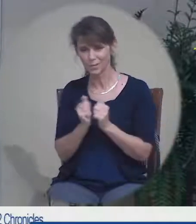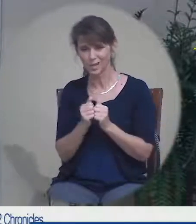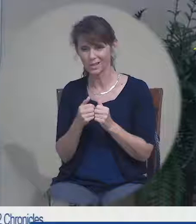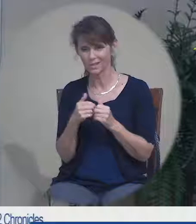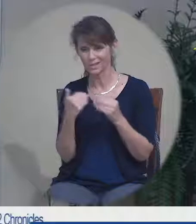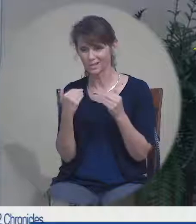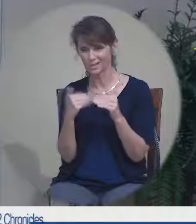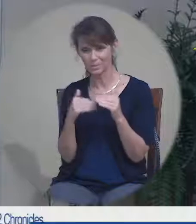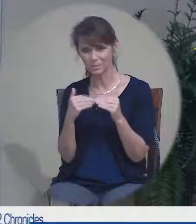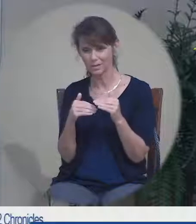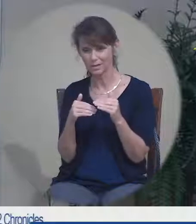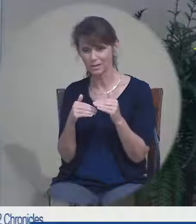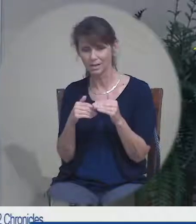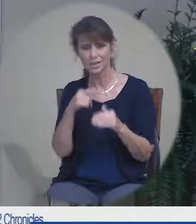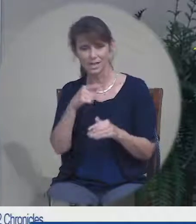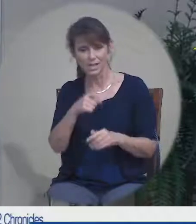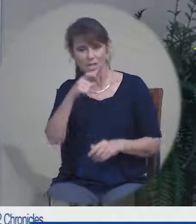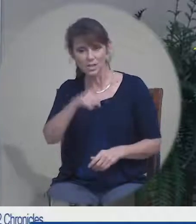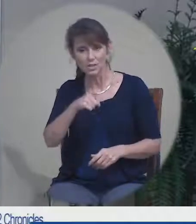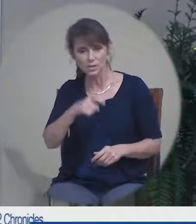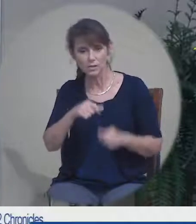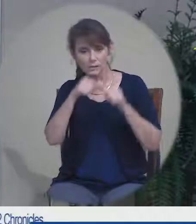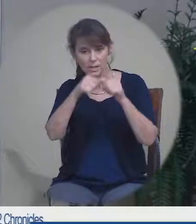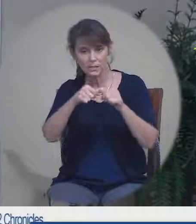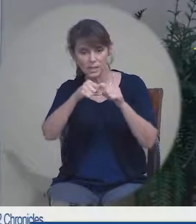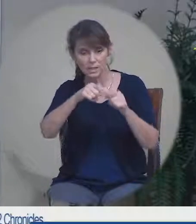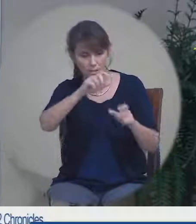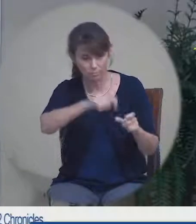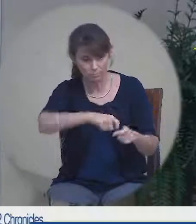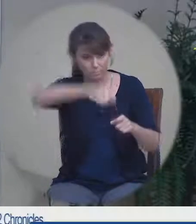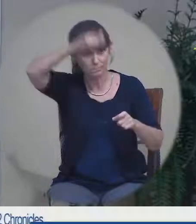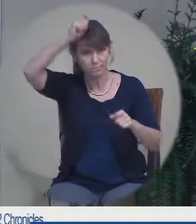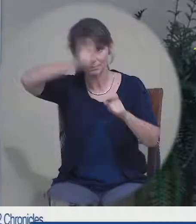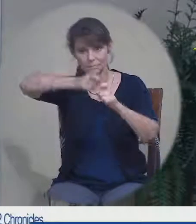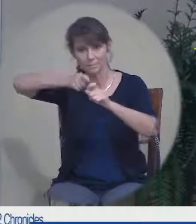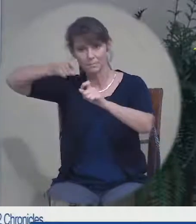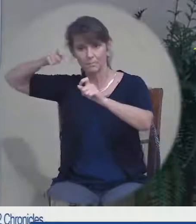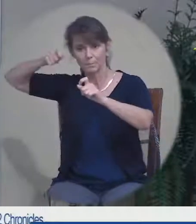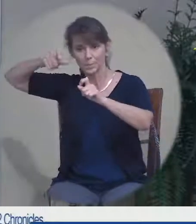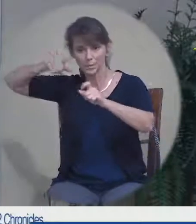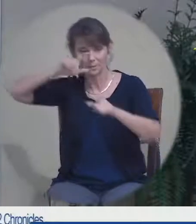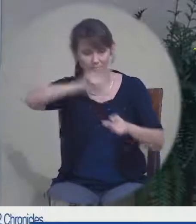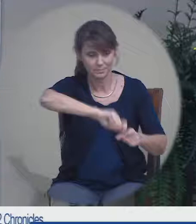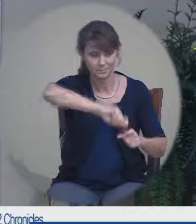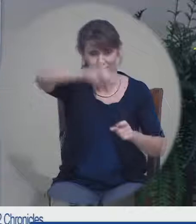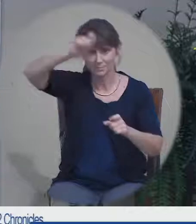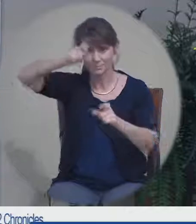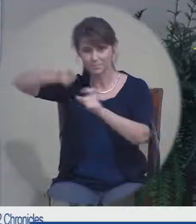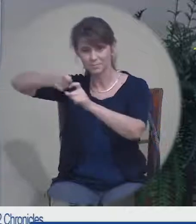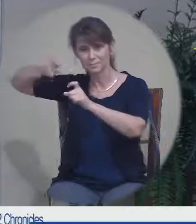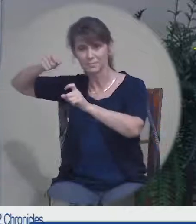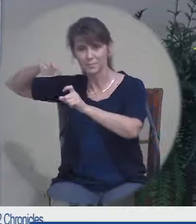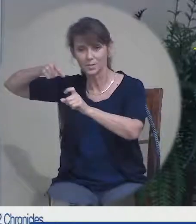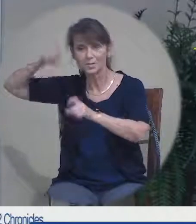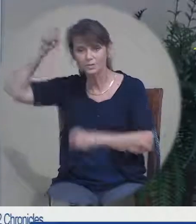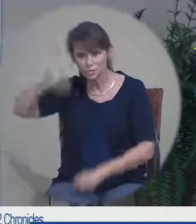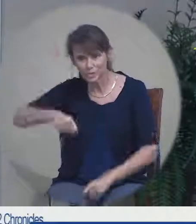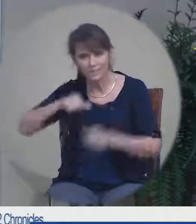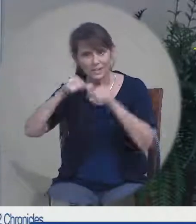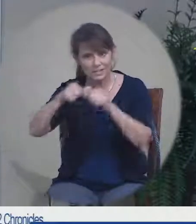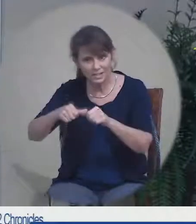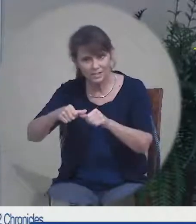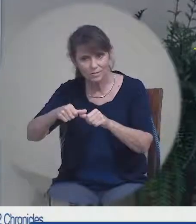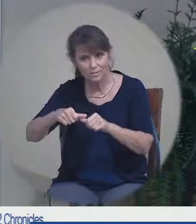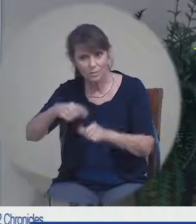prophet had said enough, kind of building on Matt's point. And you think about that in our lives. There's times we don't